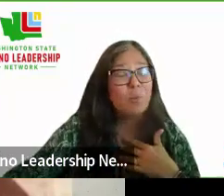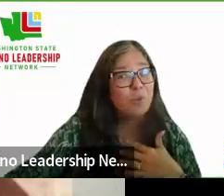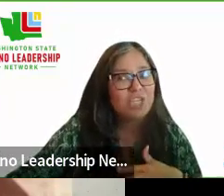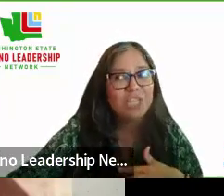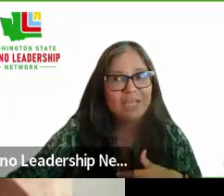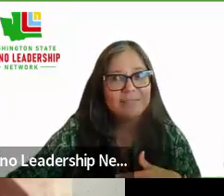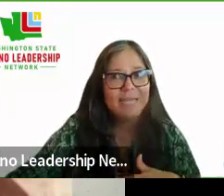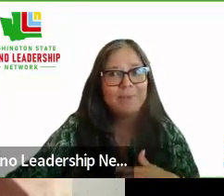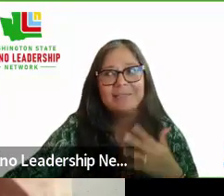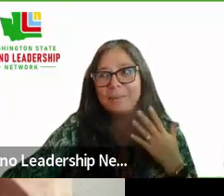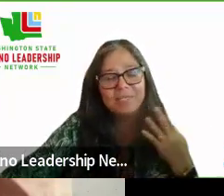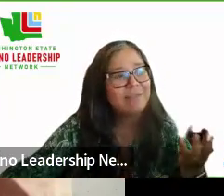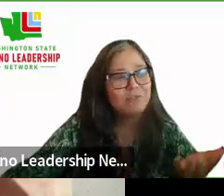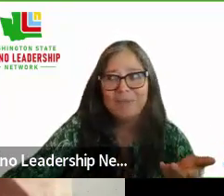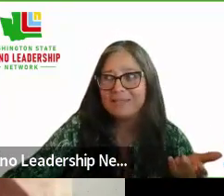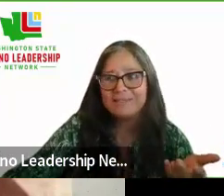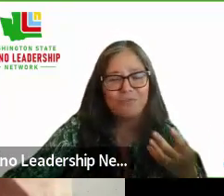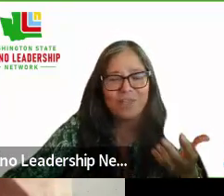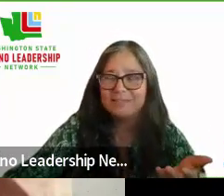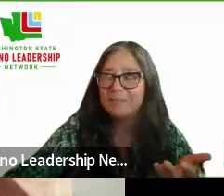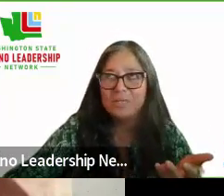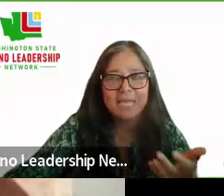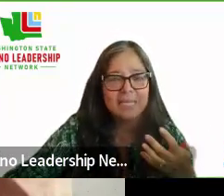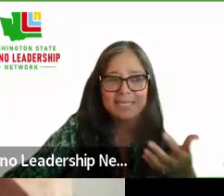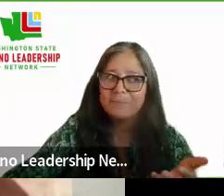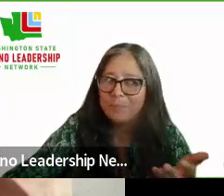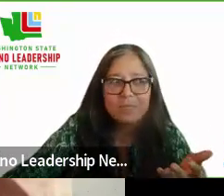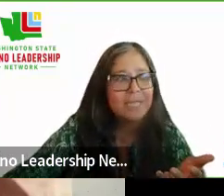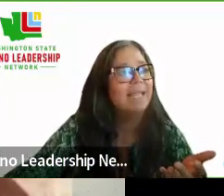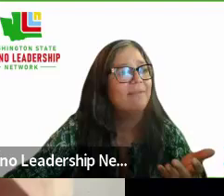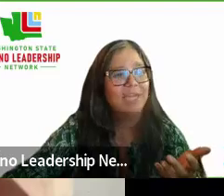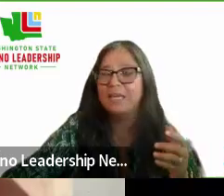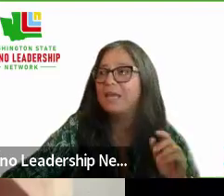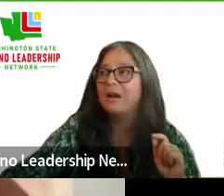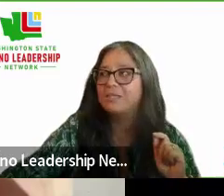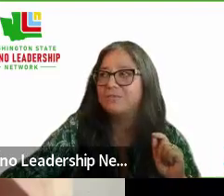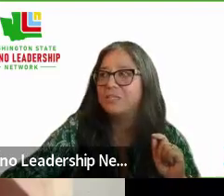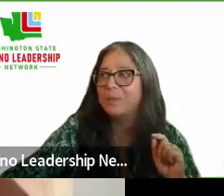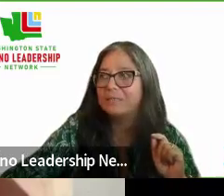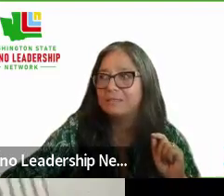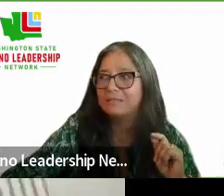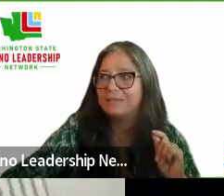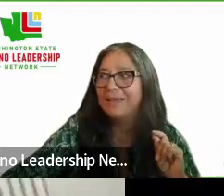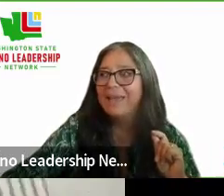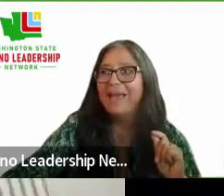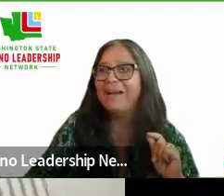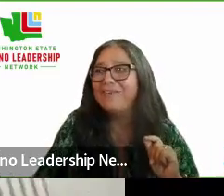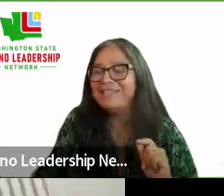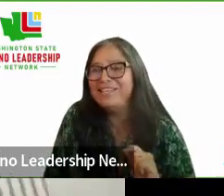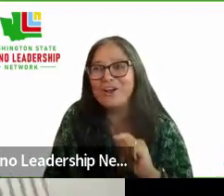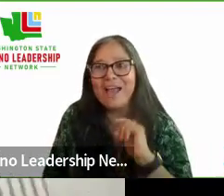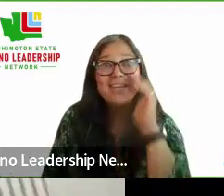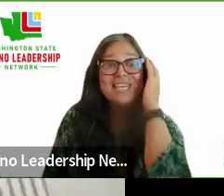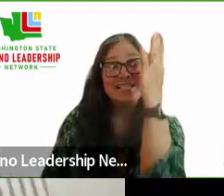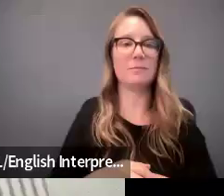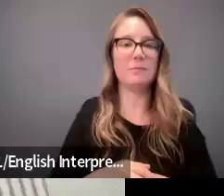which I now appreciate today, because I believe that's what makes us so flexible and adaptable in navigating our different spaces.